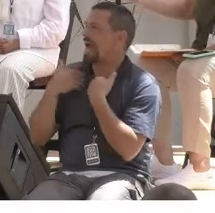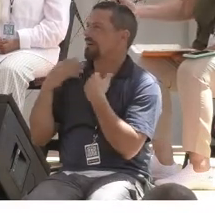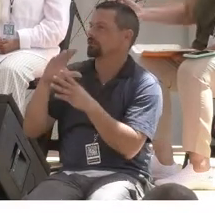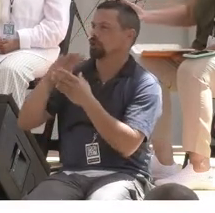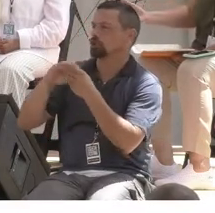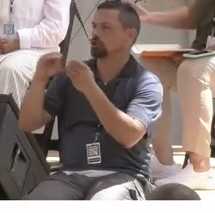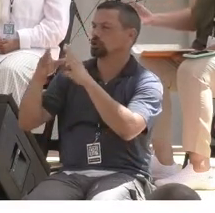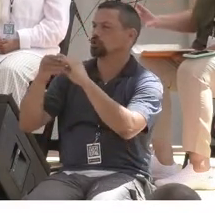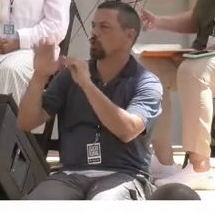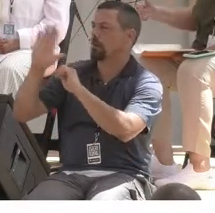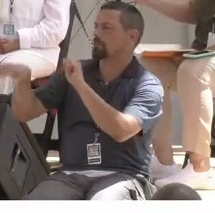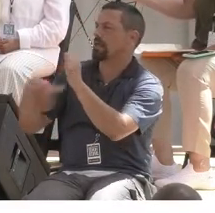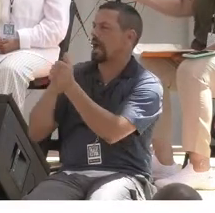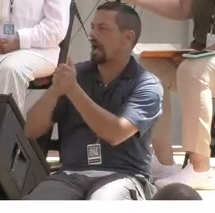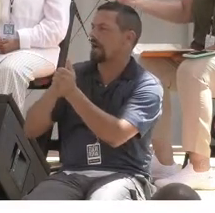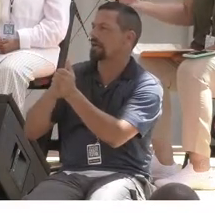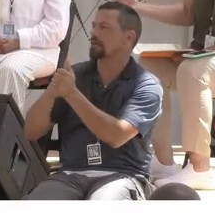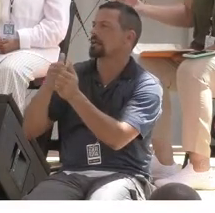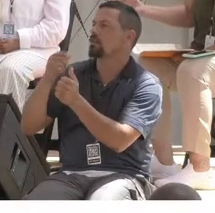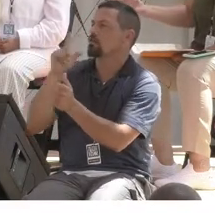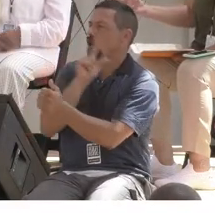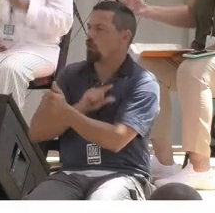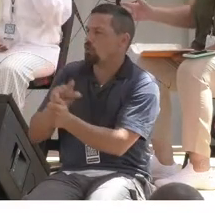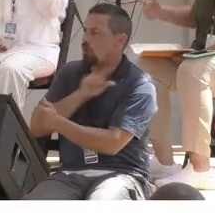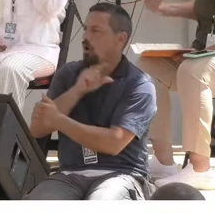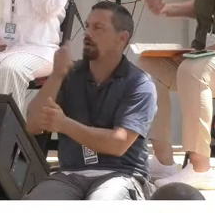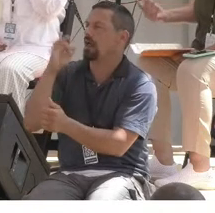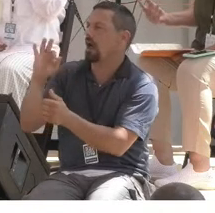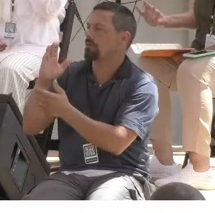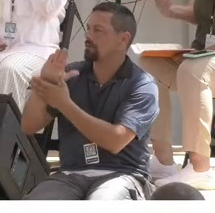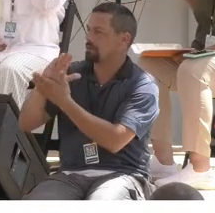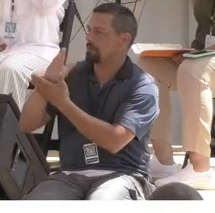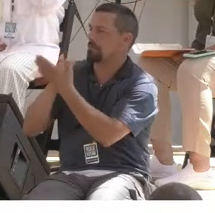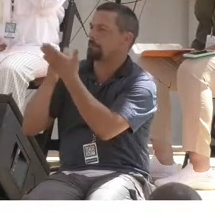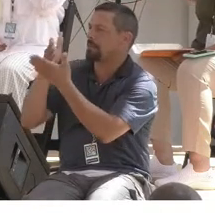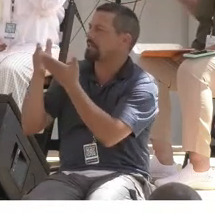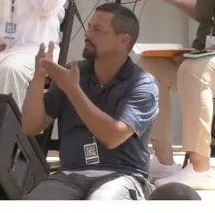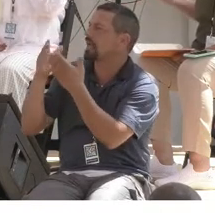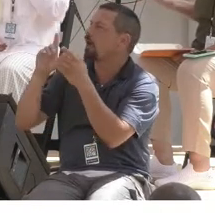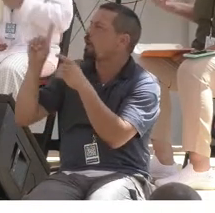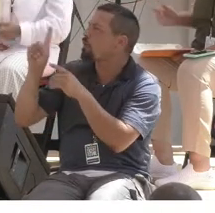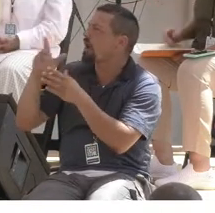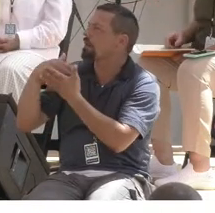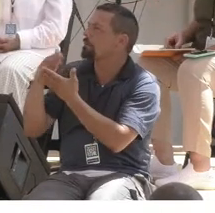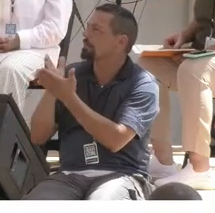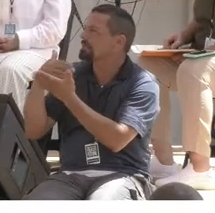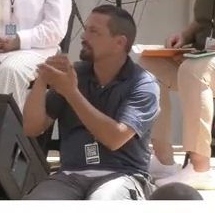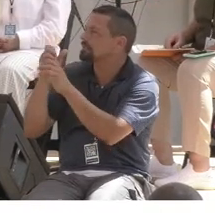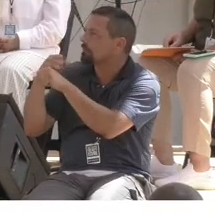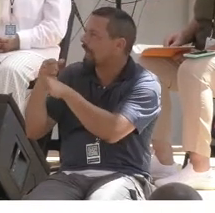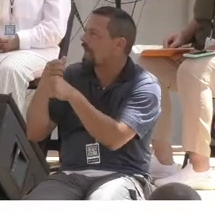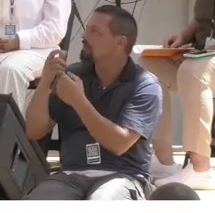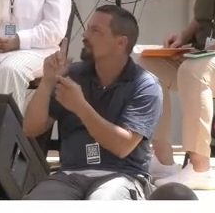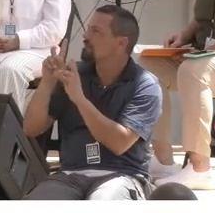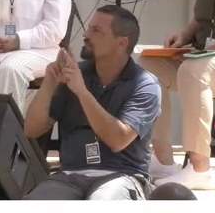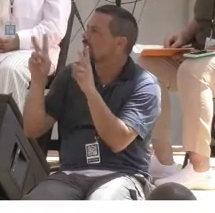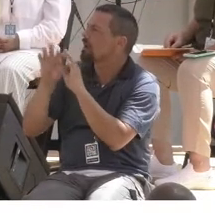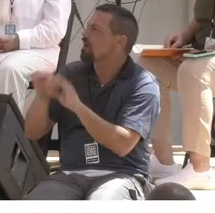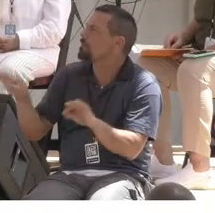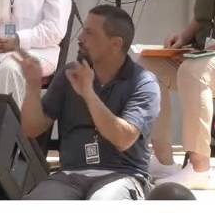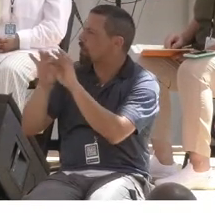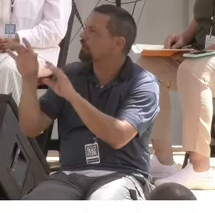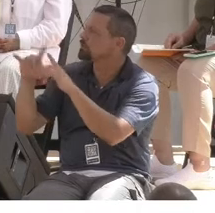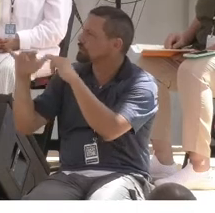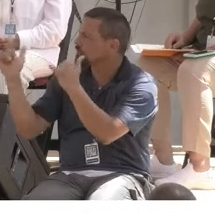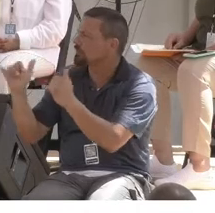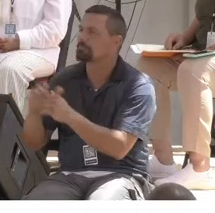the narrative behind the piece, the quality of the piece, and then where the piece is made and how the piece has been made, that's very important as well. And